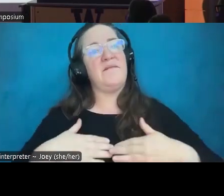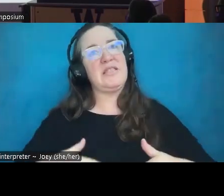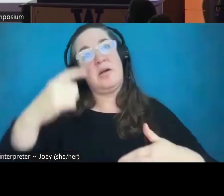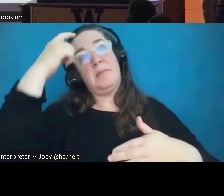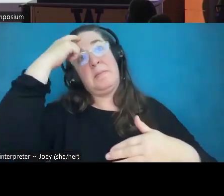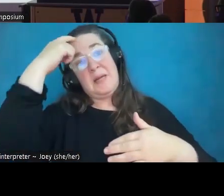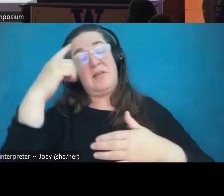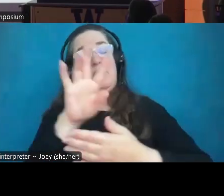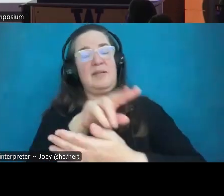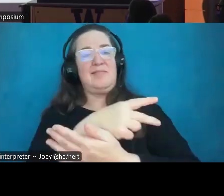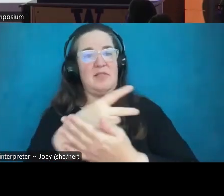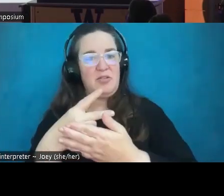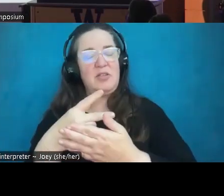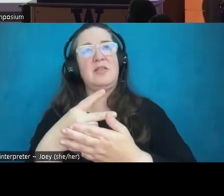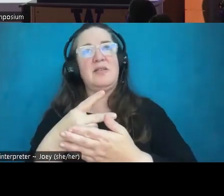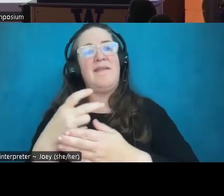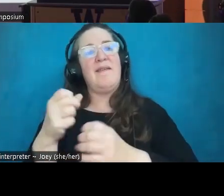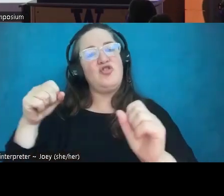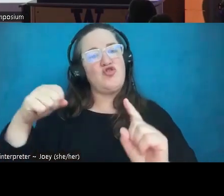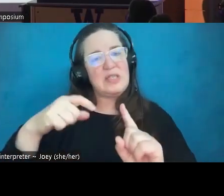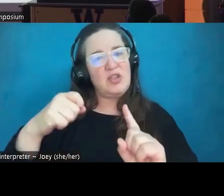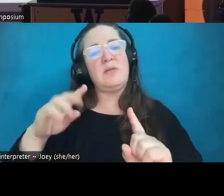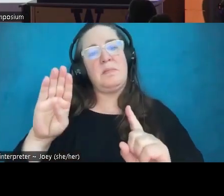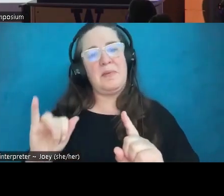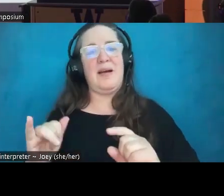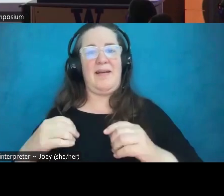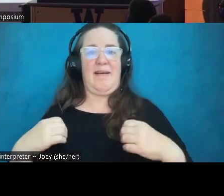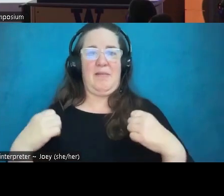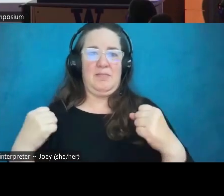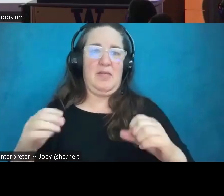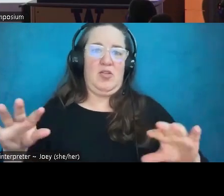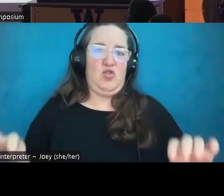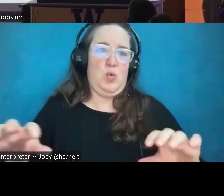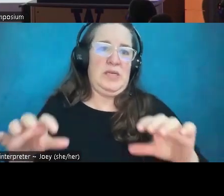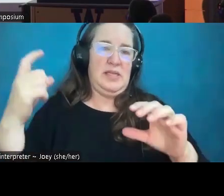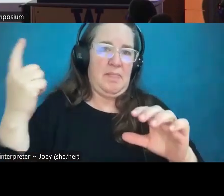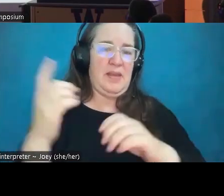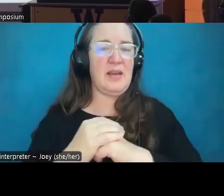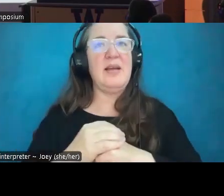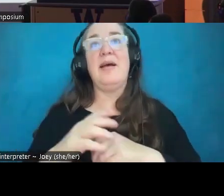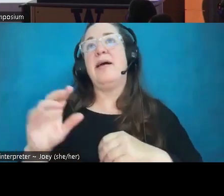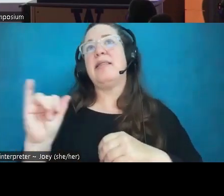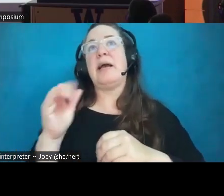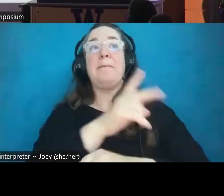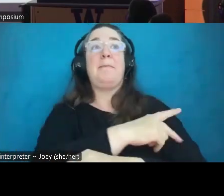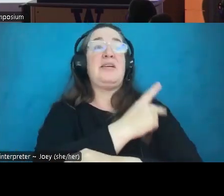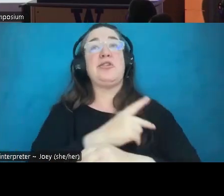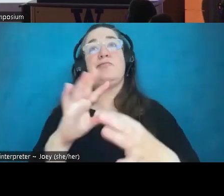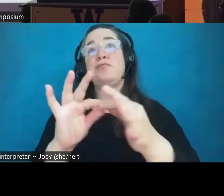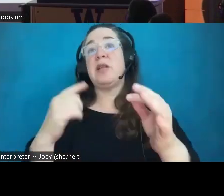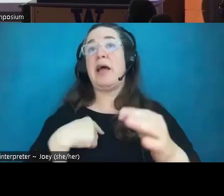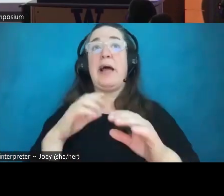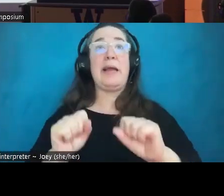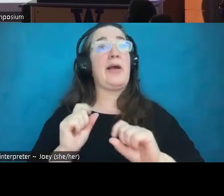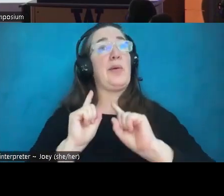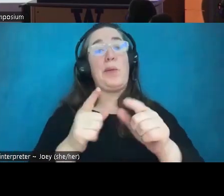by activity. It can happen immediately after, like a patient will say, yeah, I can go for a jog, I'm okay, but like